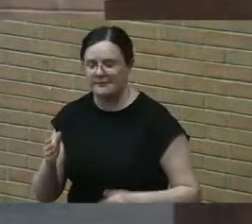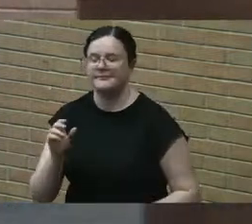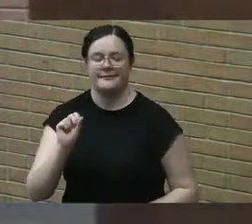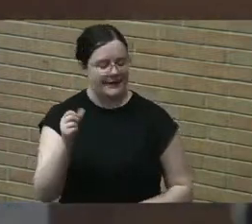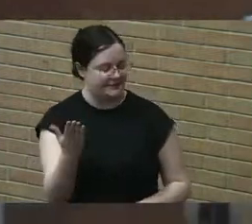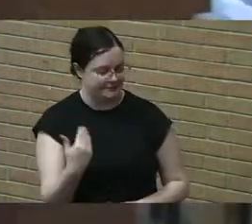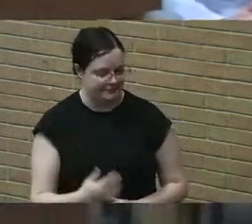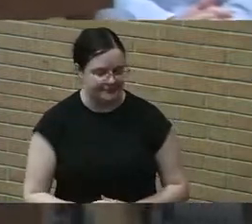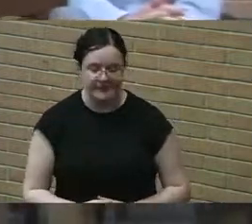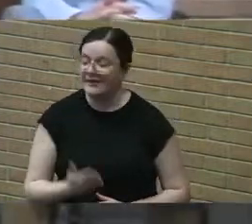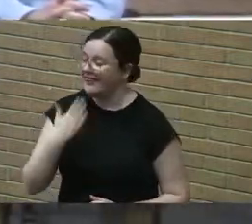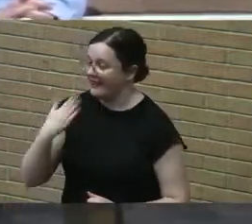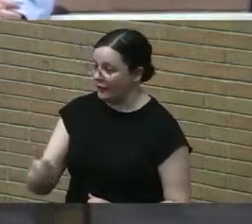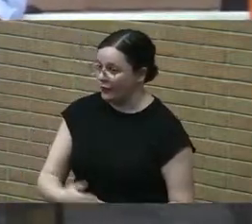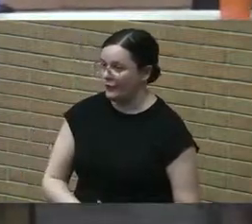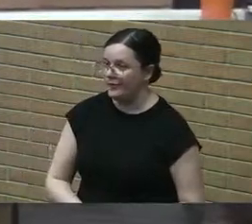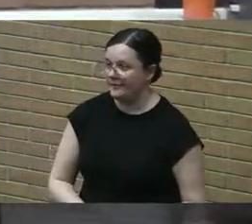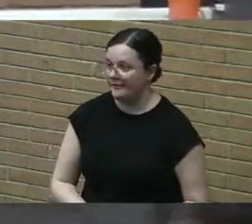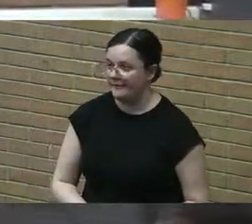Thank you.